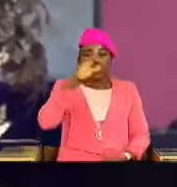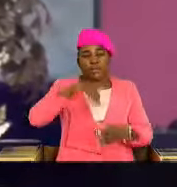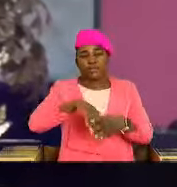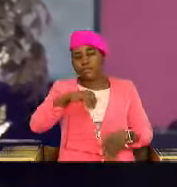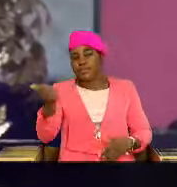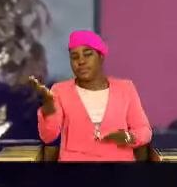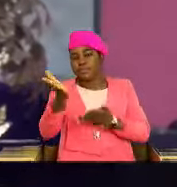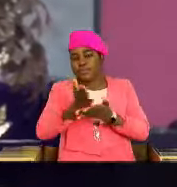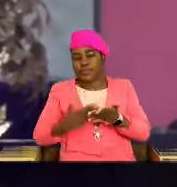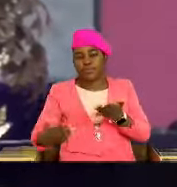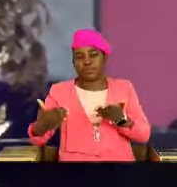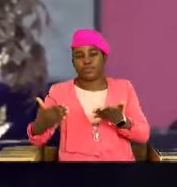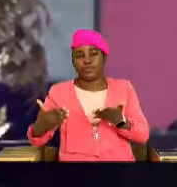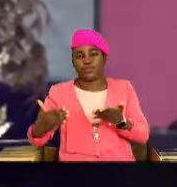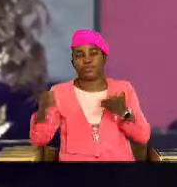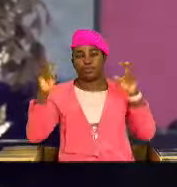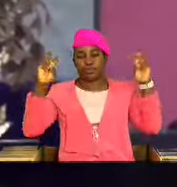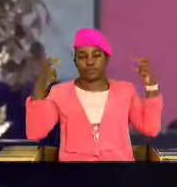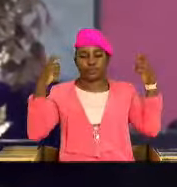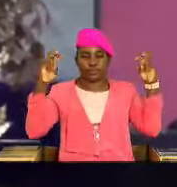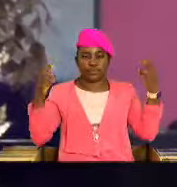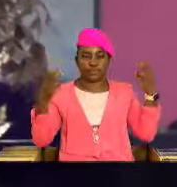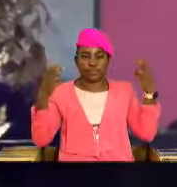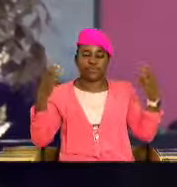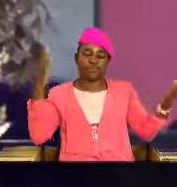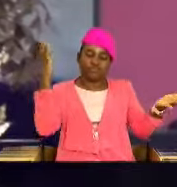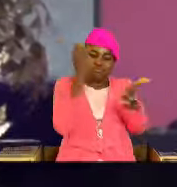defeating dreams of demotion